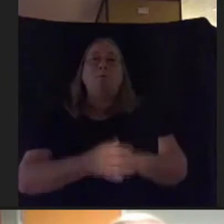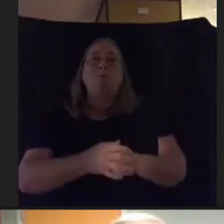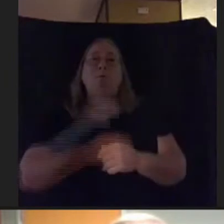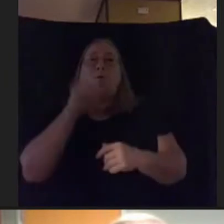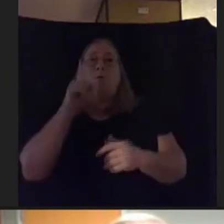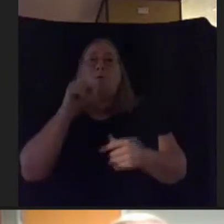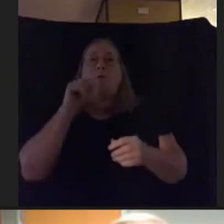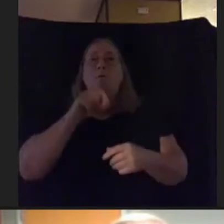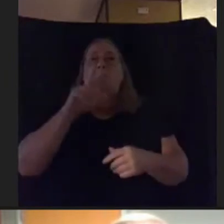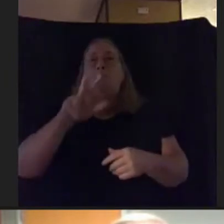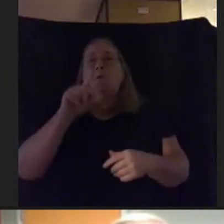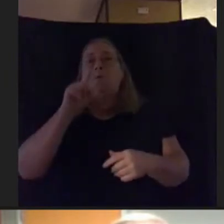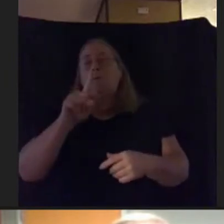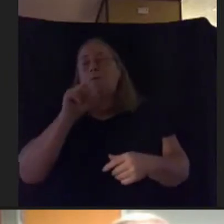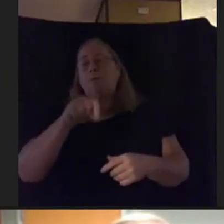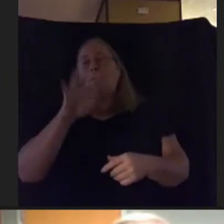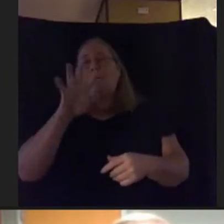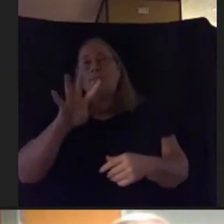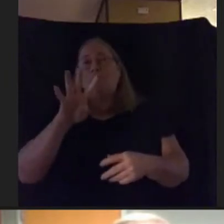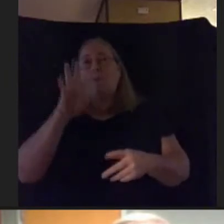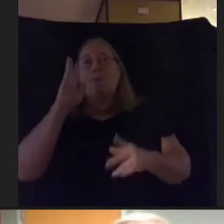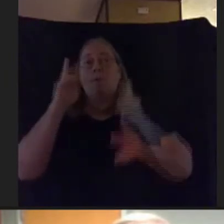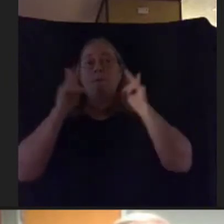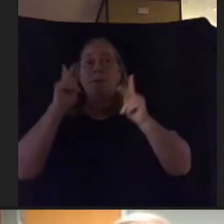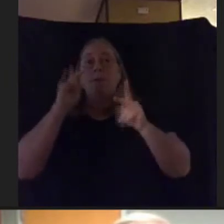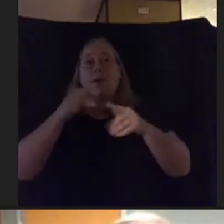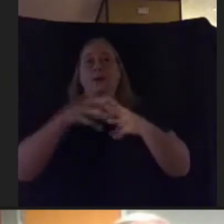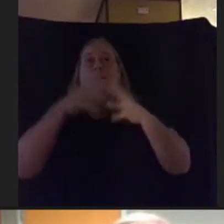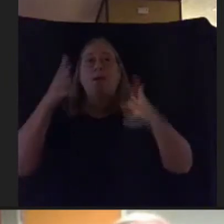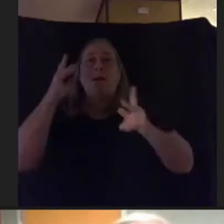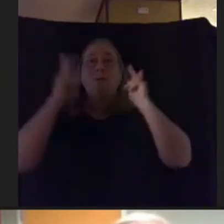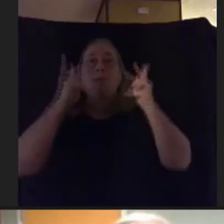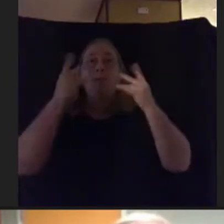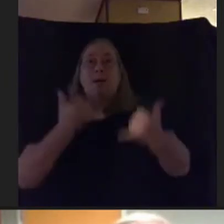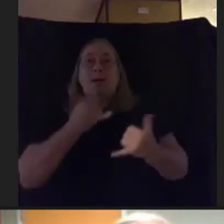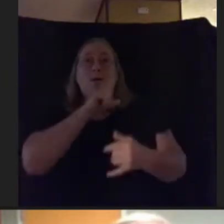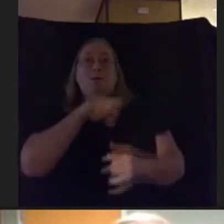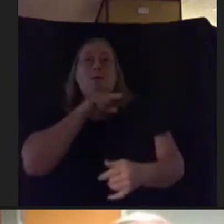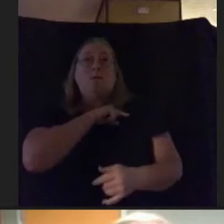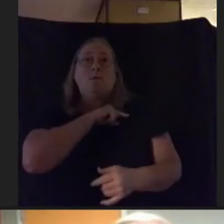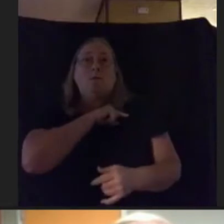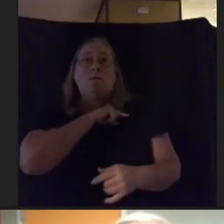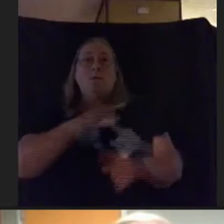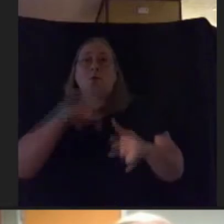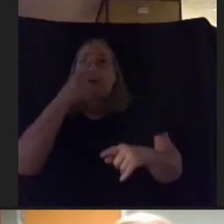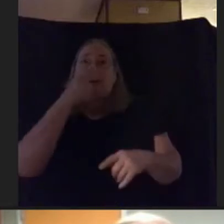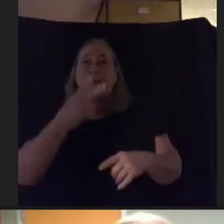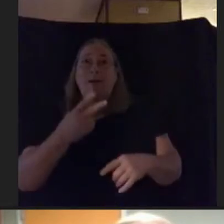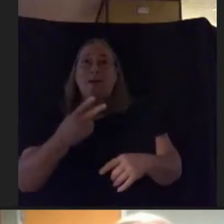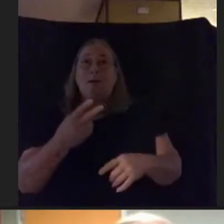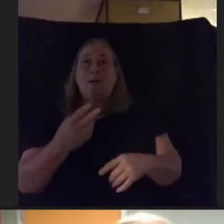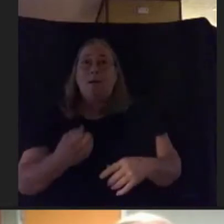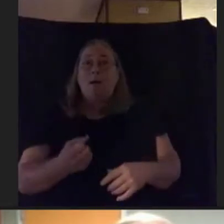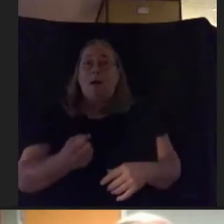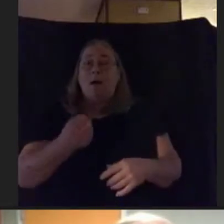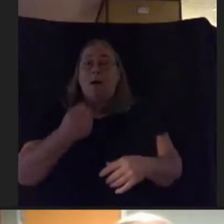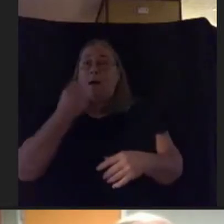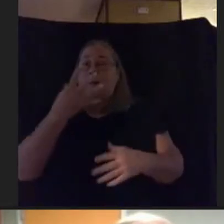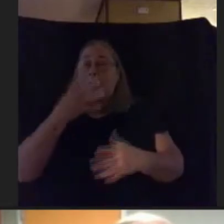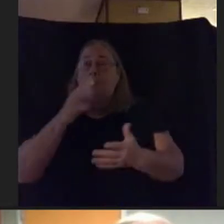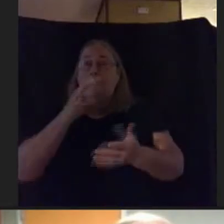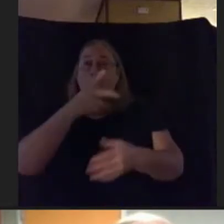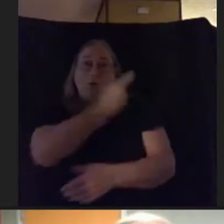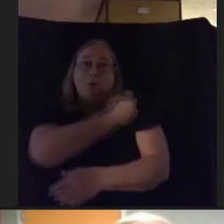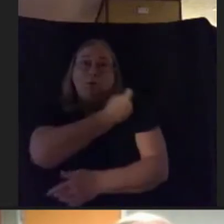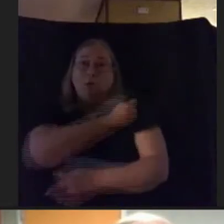1.4 million people. That's a lot of people in Mississippi that now qualify. But if you look at how much vaccine that we're allocated, right now we